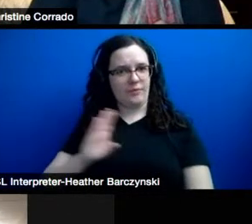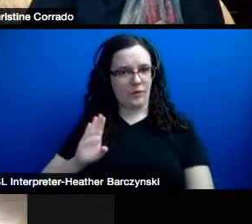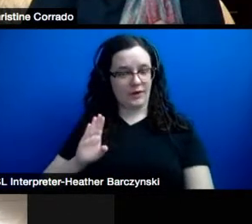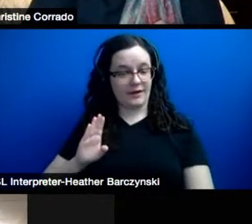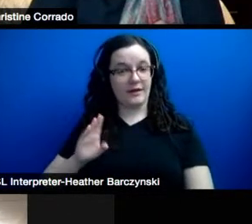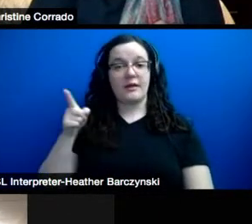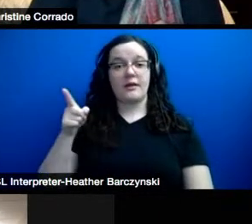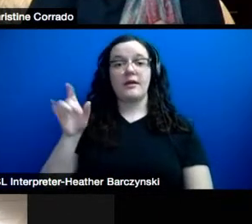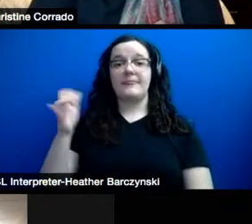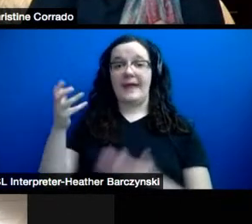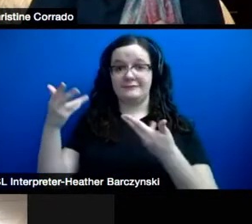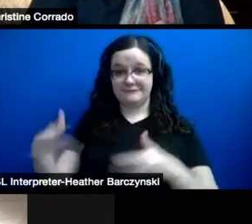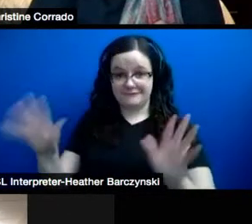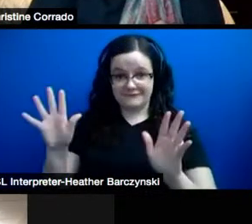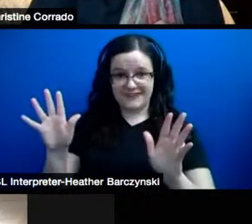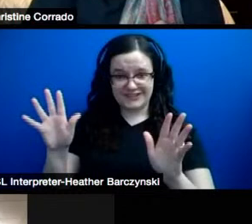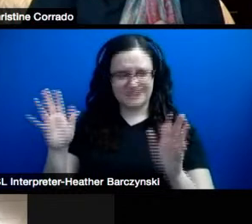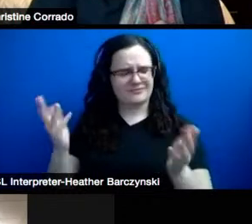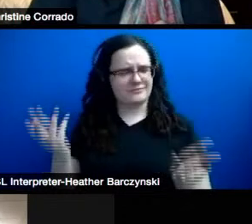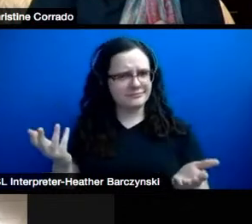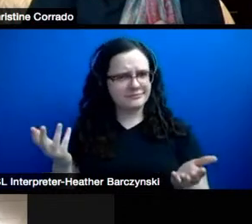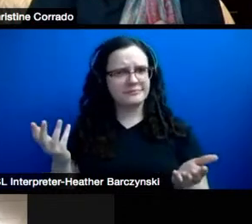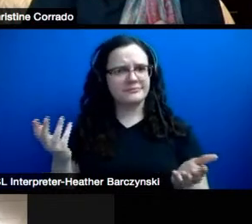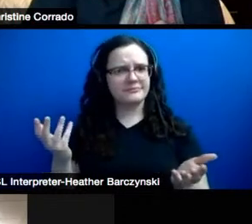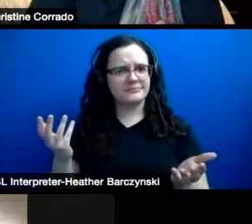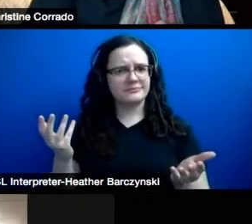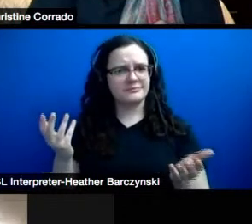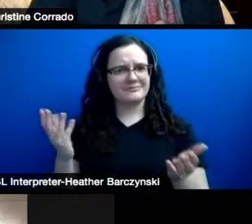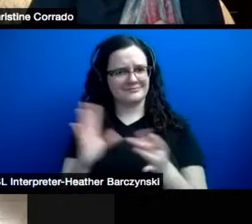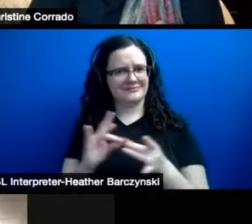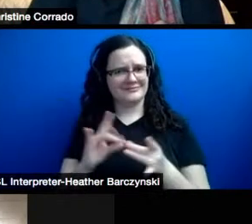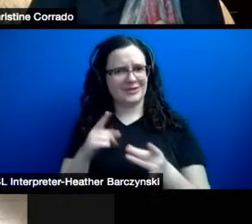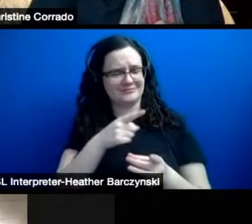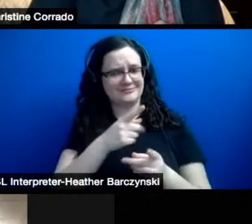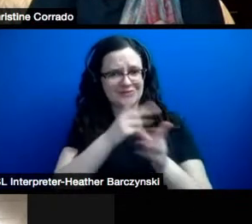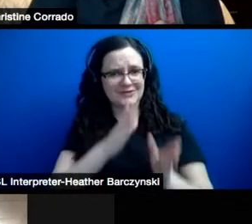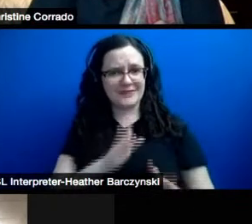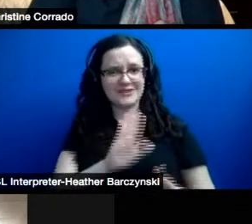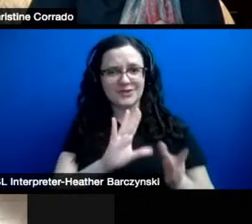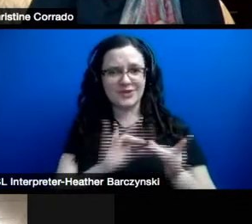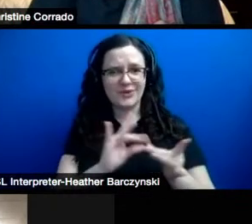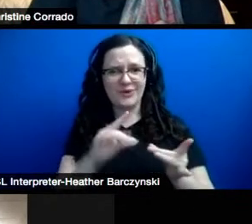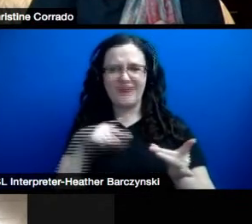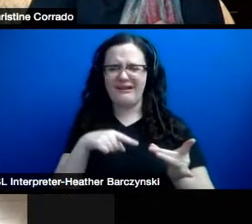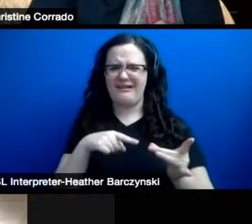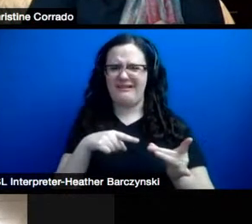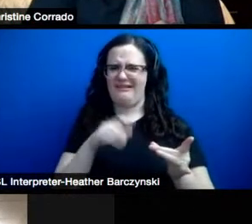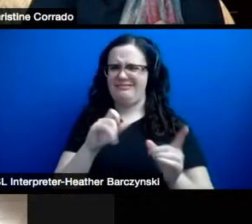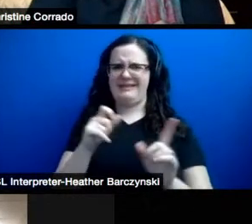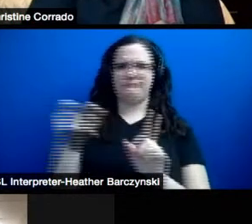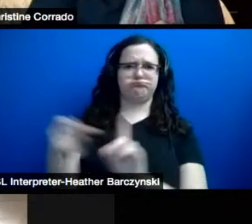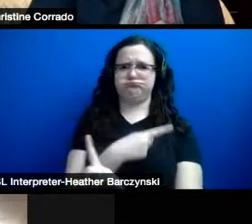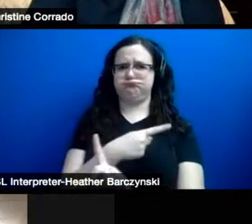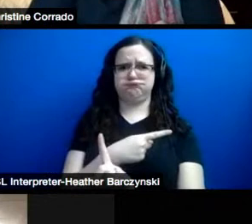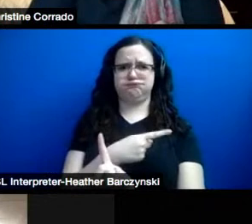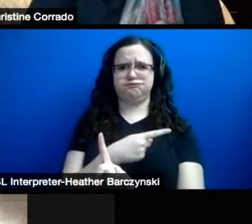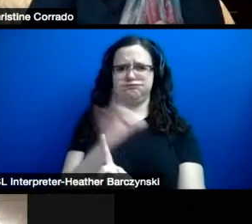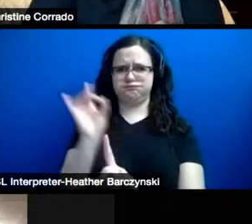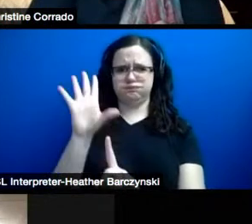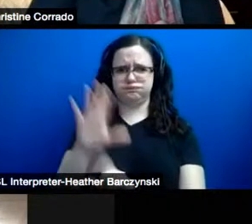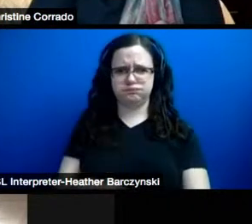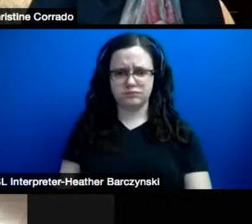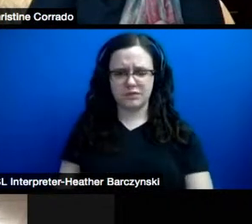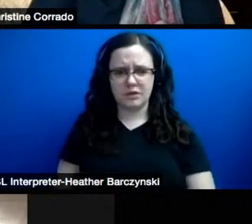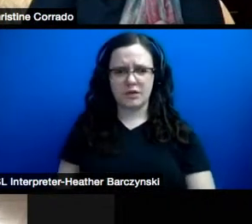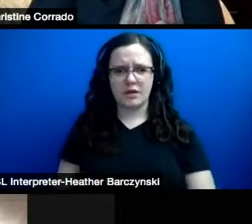that, you know, the remarks from the supervisor were just completely off base. You know, this